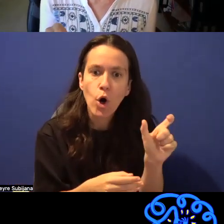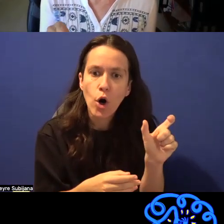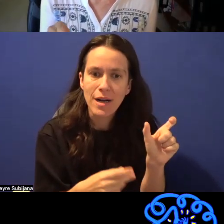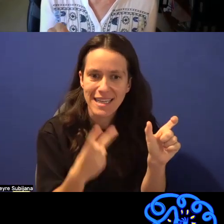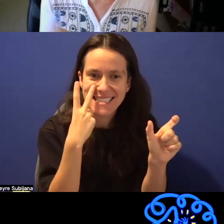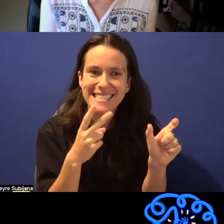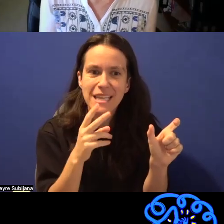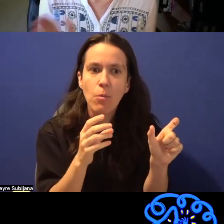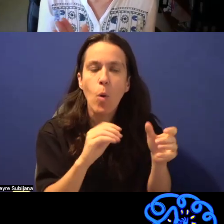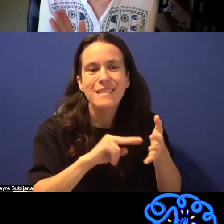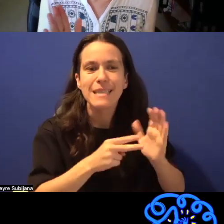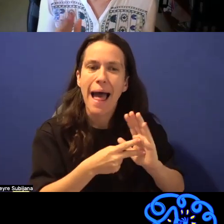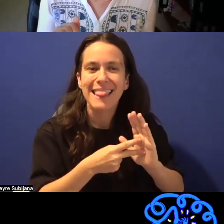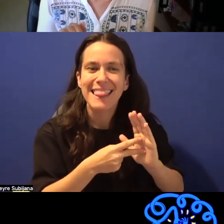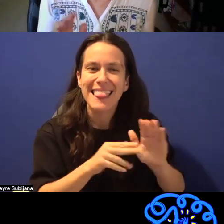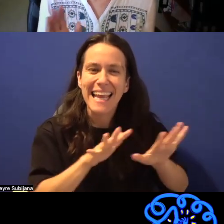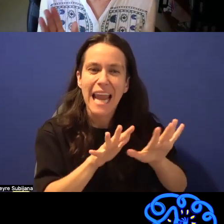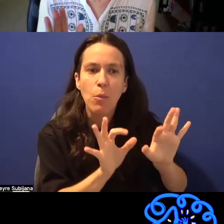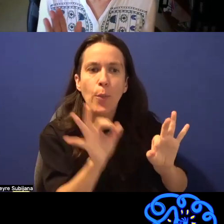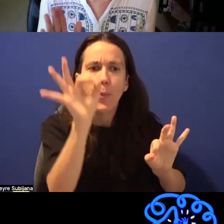semantic neighborhoods. So the